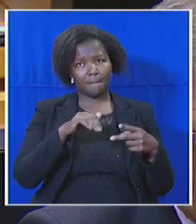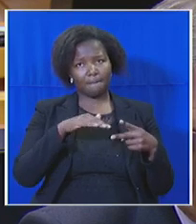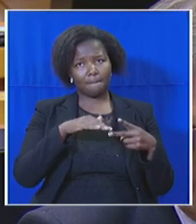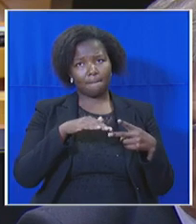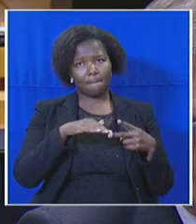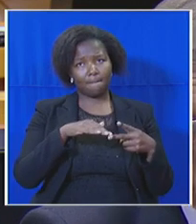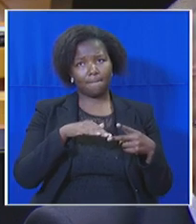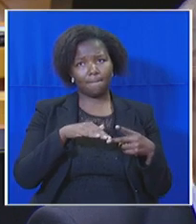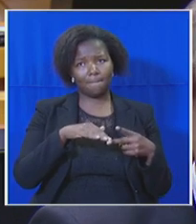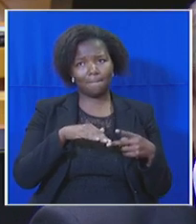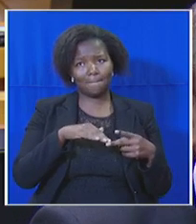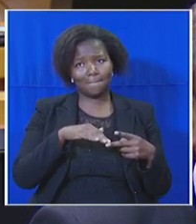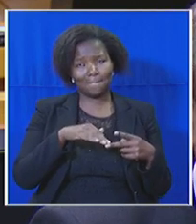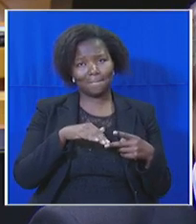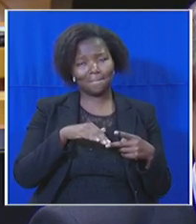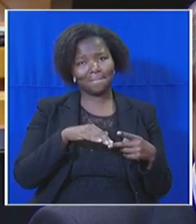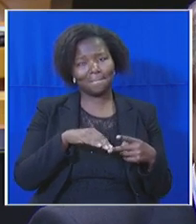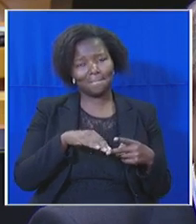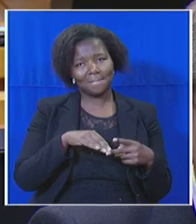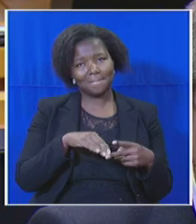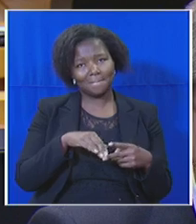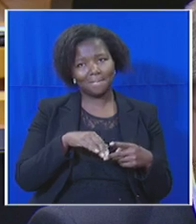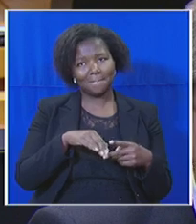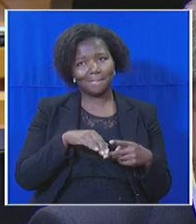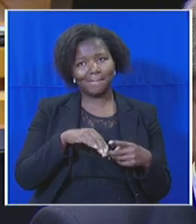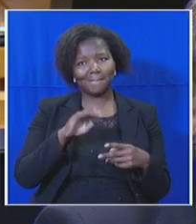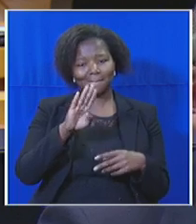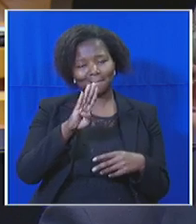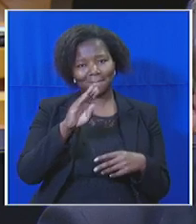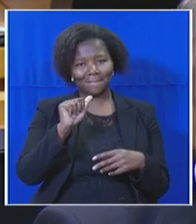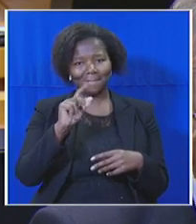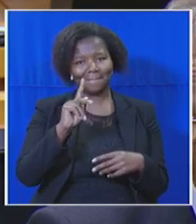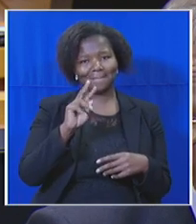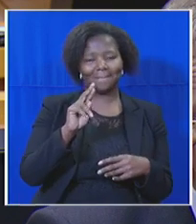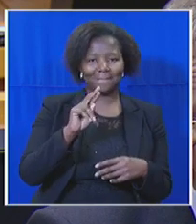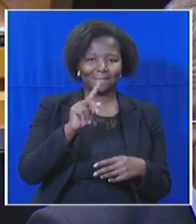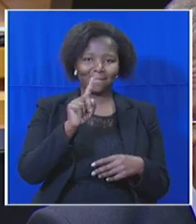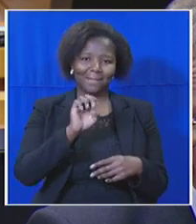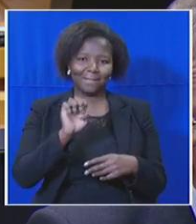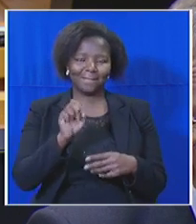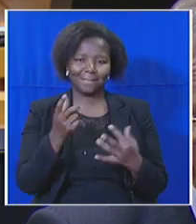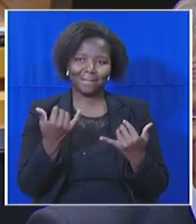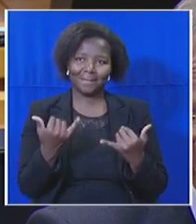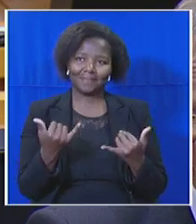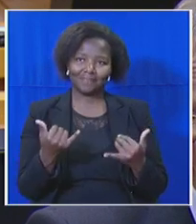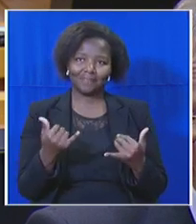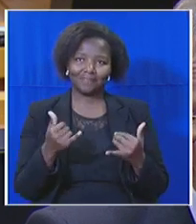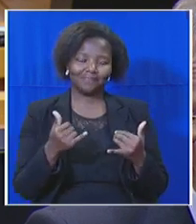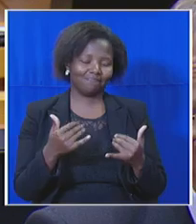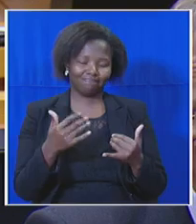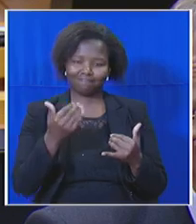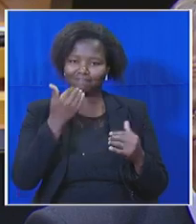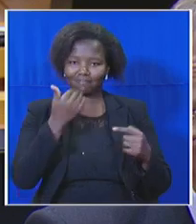Bakenzen, and congratulates all the people involved in this case who contributed to the conviction